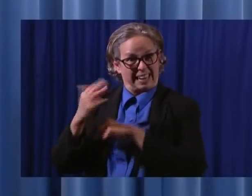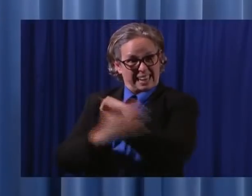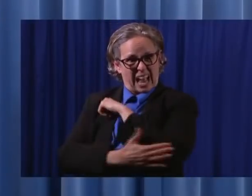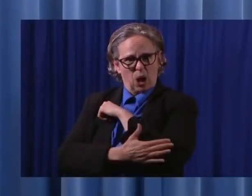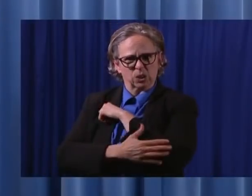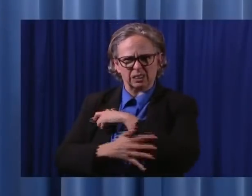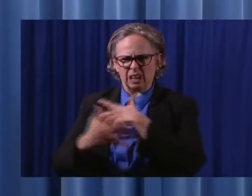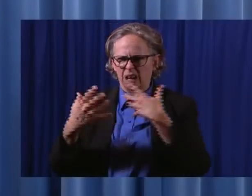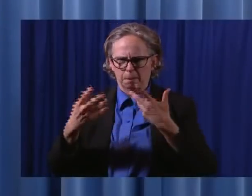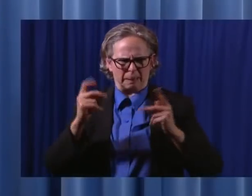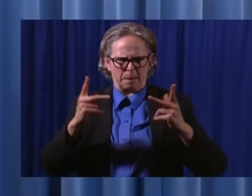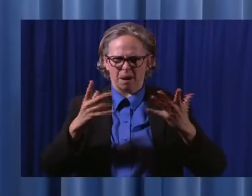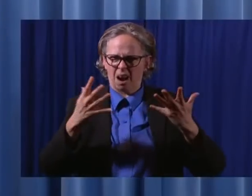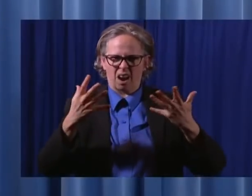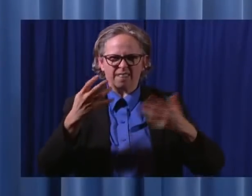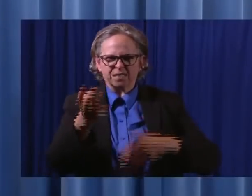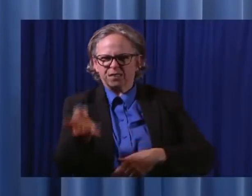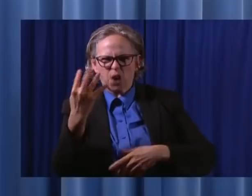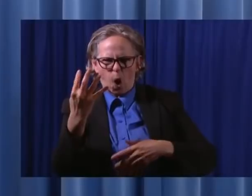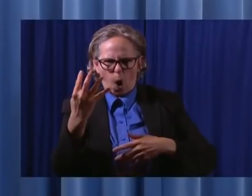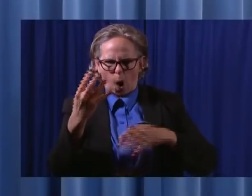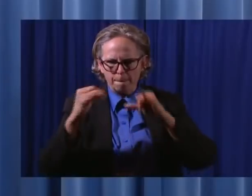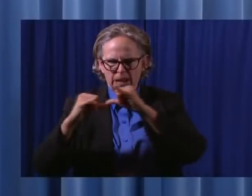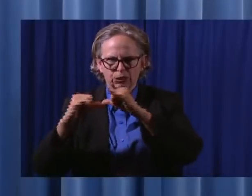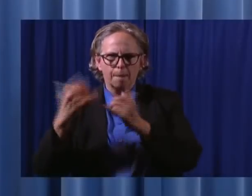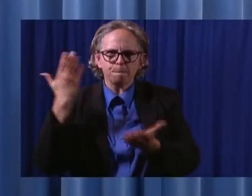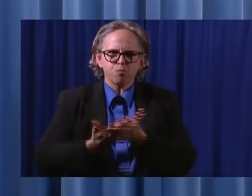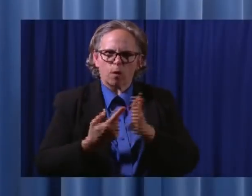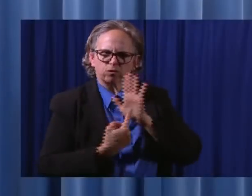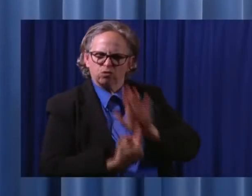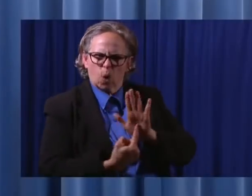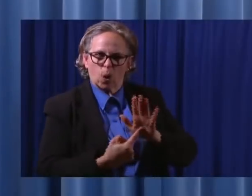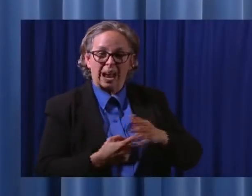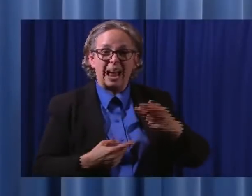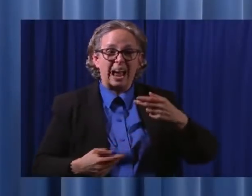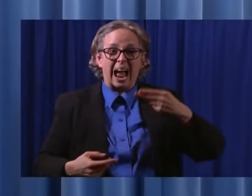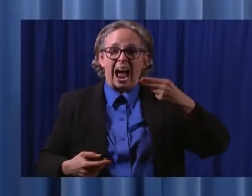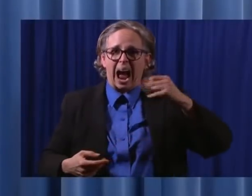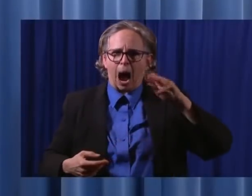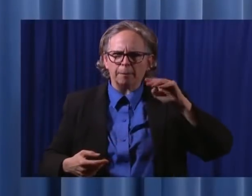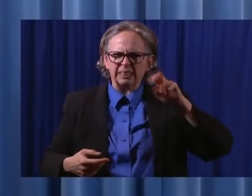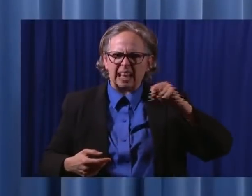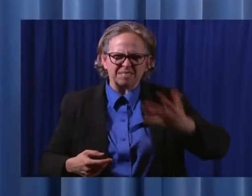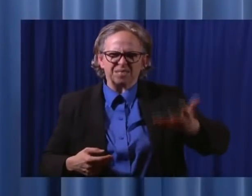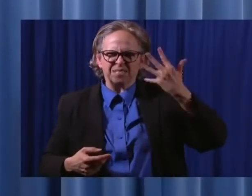and Hamilton was 5. That's why the alert goes up. That's why the